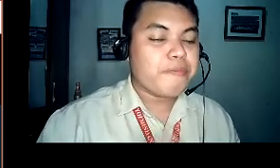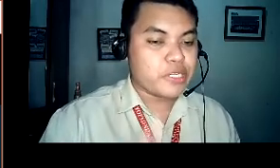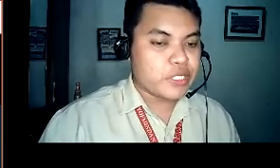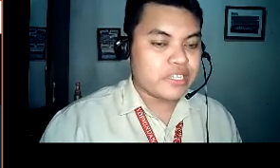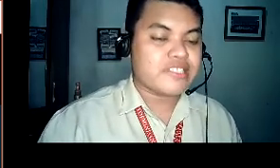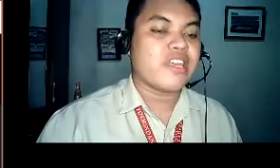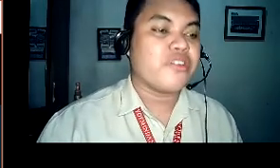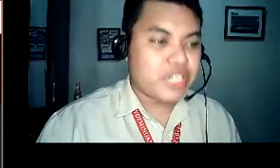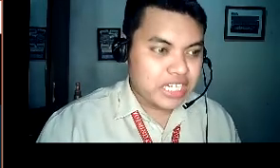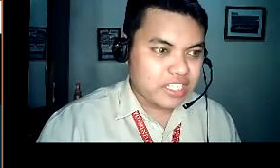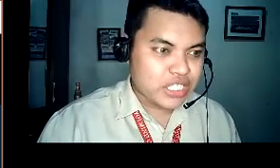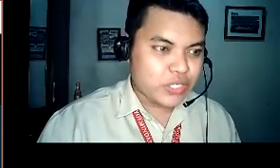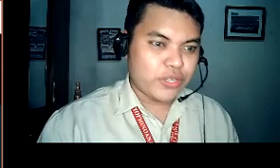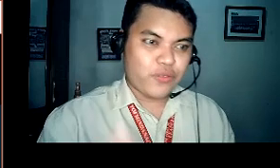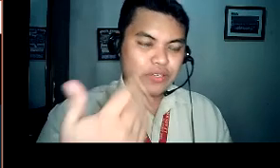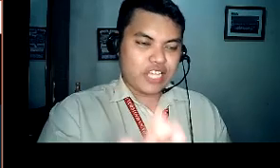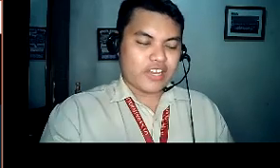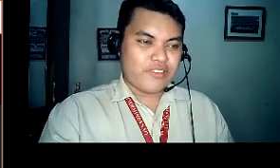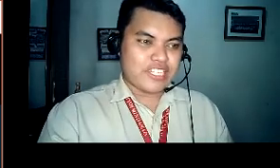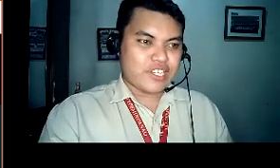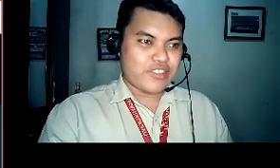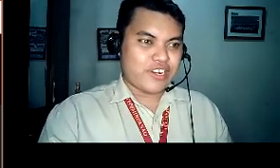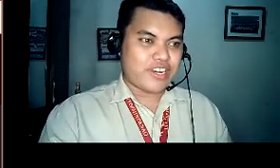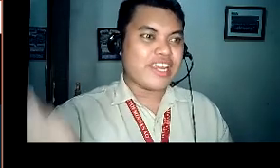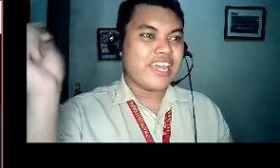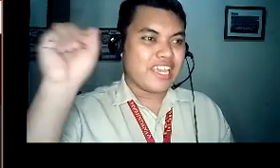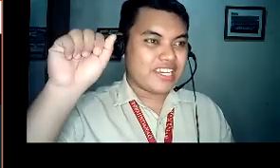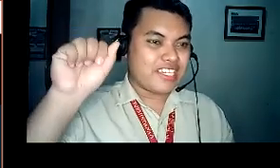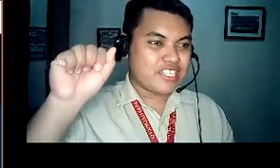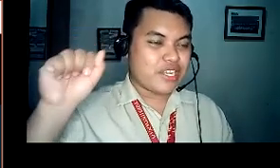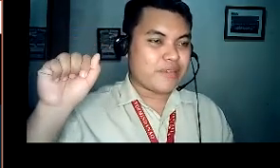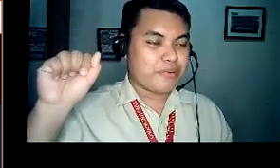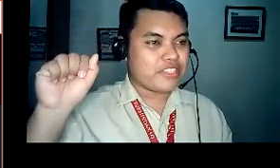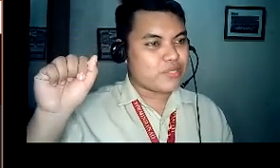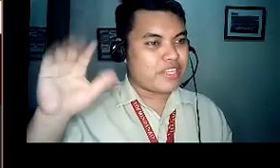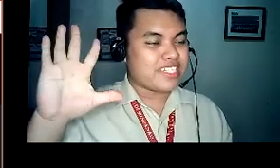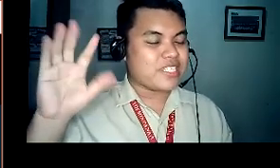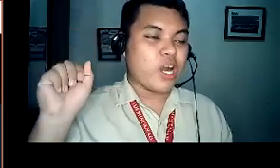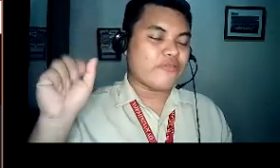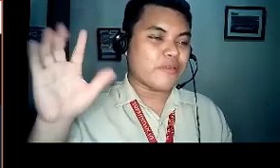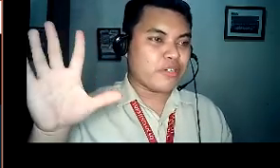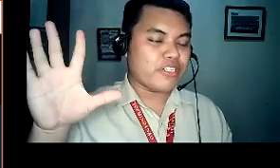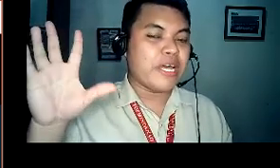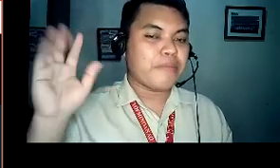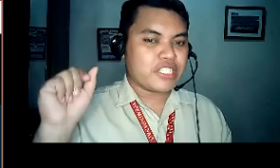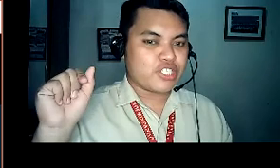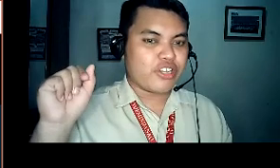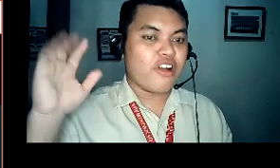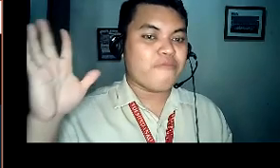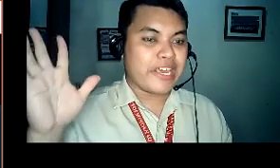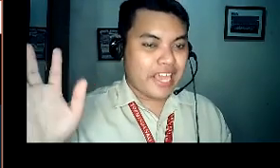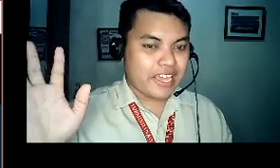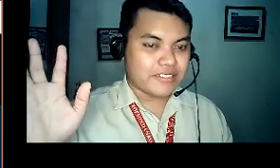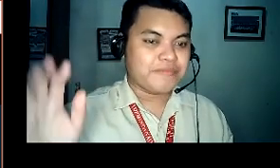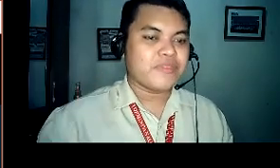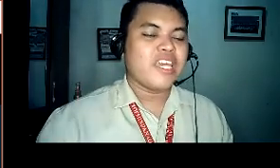the other person's reading. So if we were talking with each other and I need to like put this one, this is the comfortable position